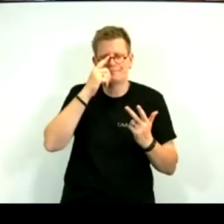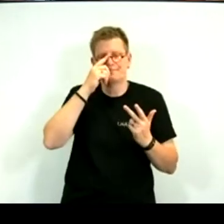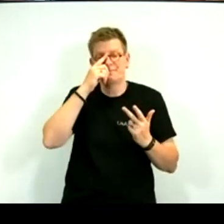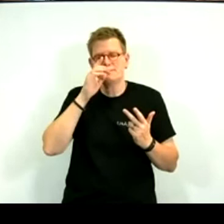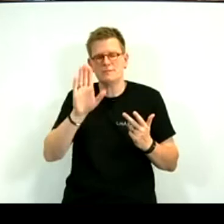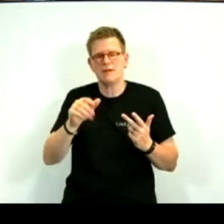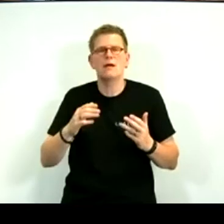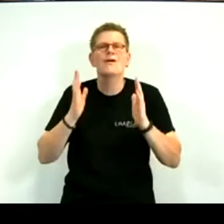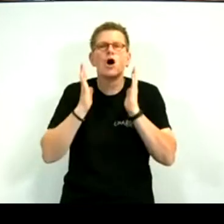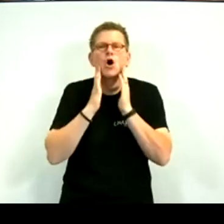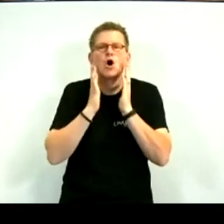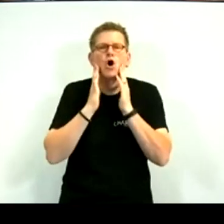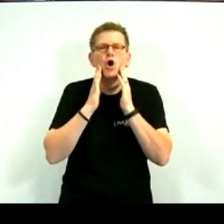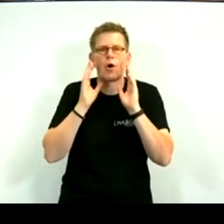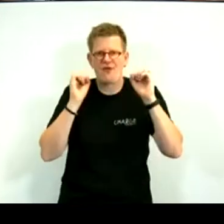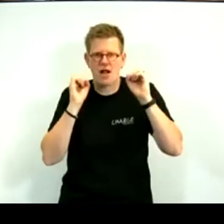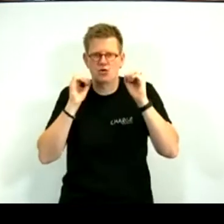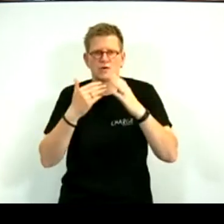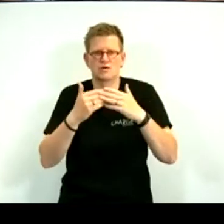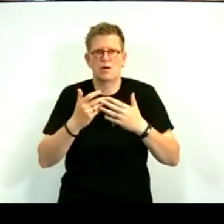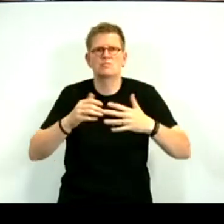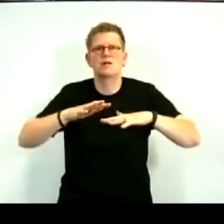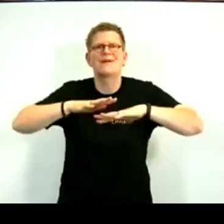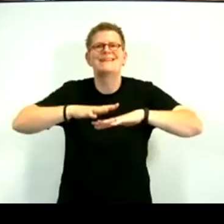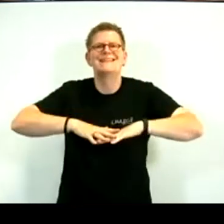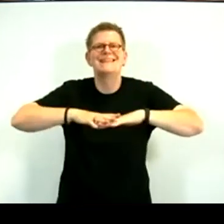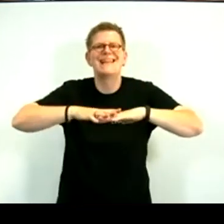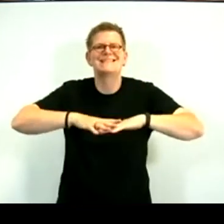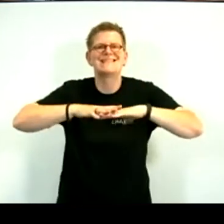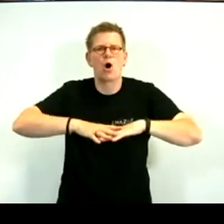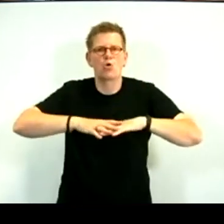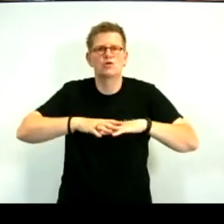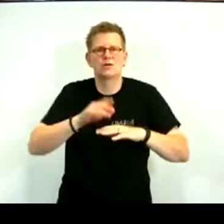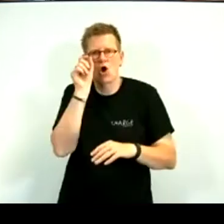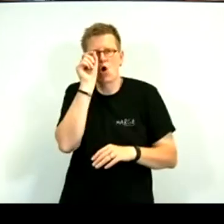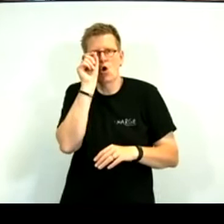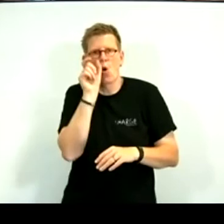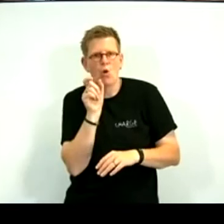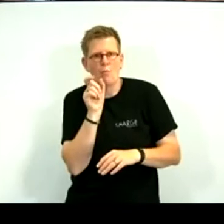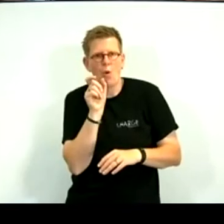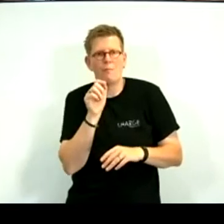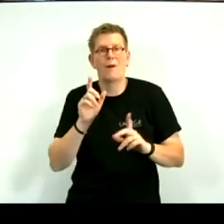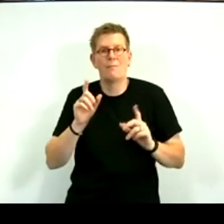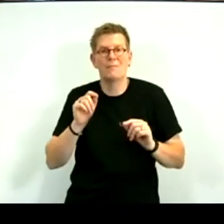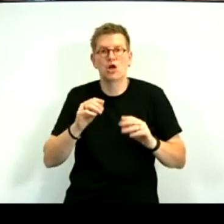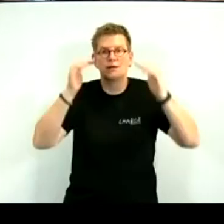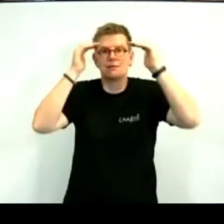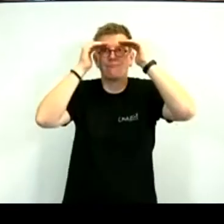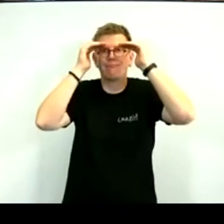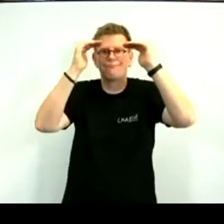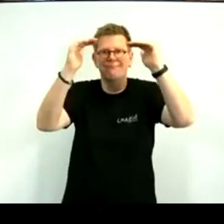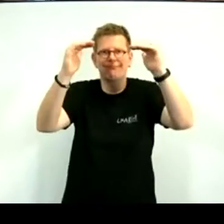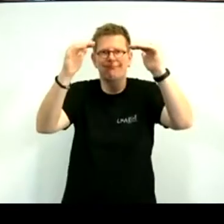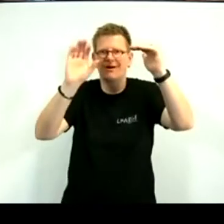children have to do this. They have to bring their head up because they only have lower visual field, and they have to lift that